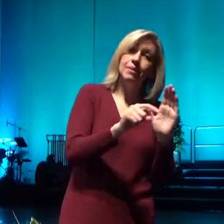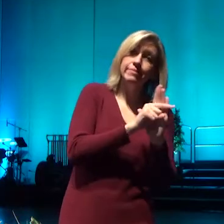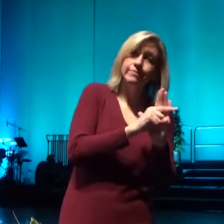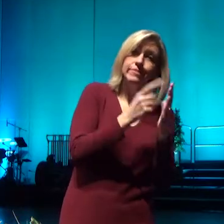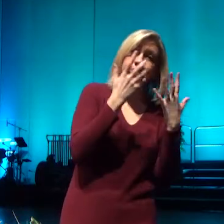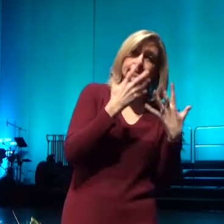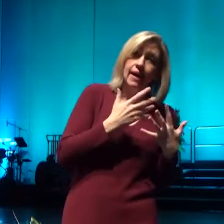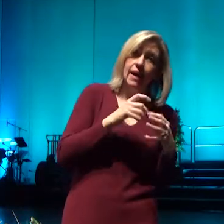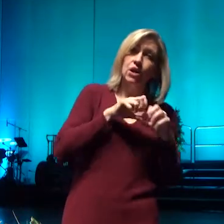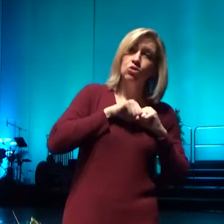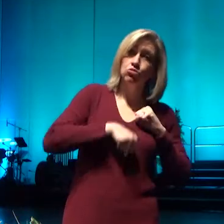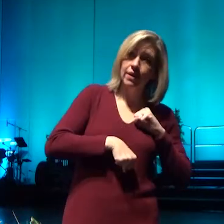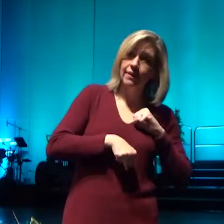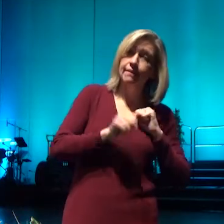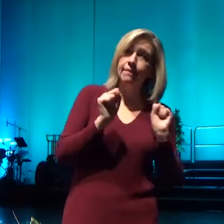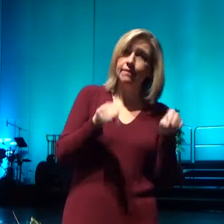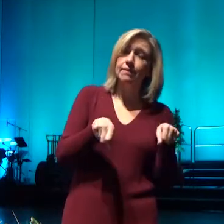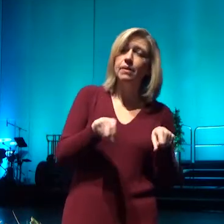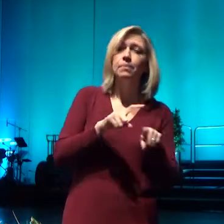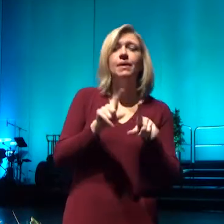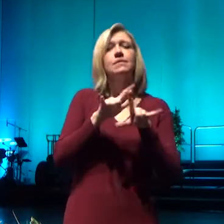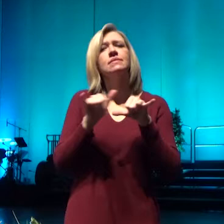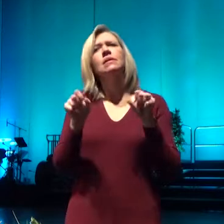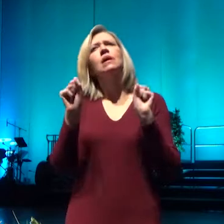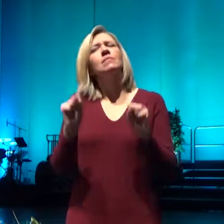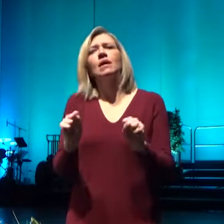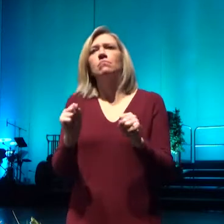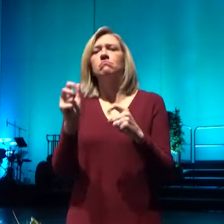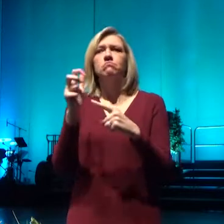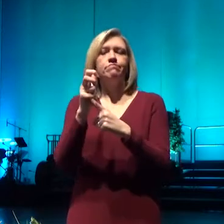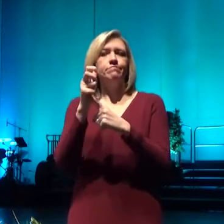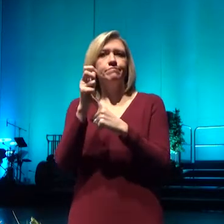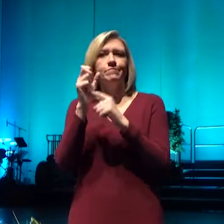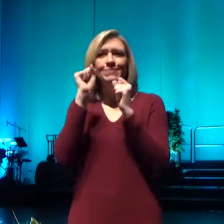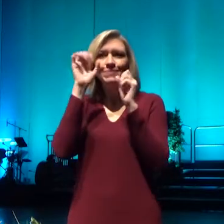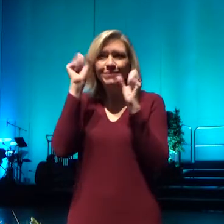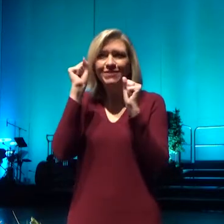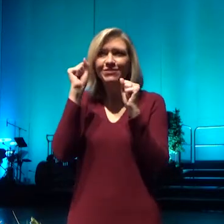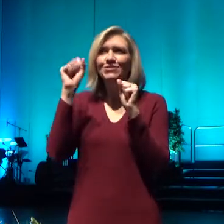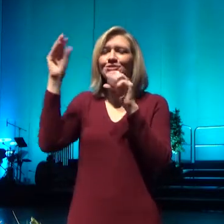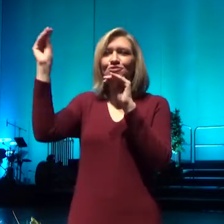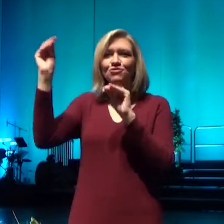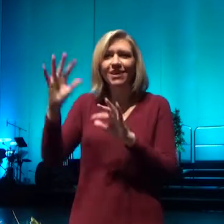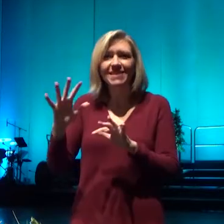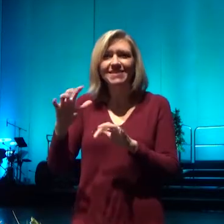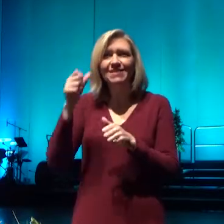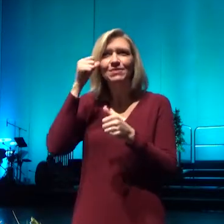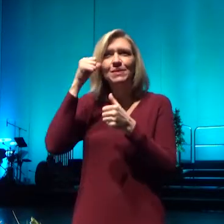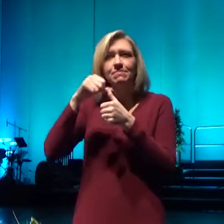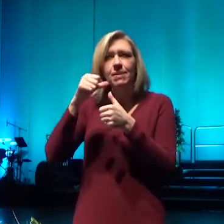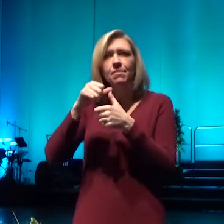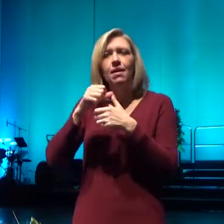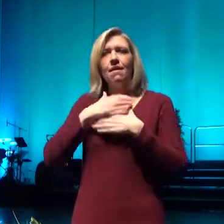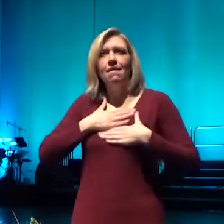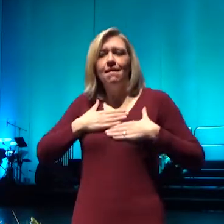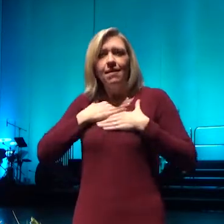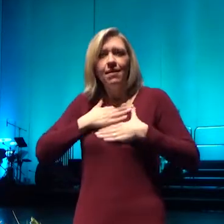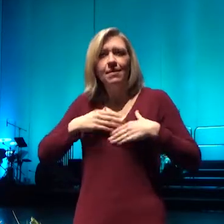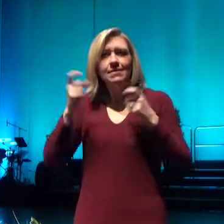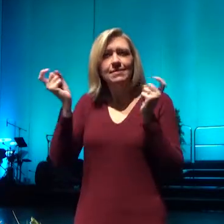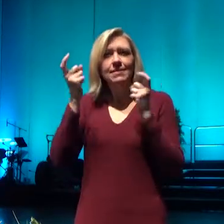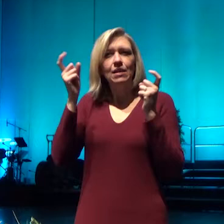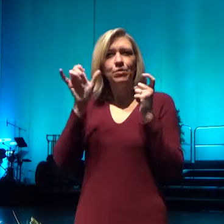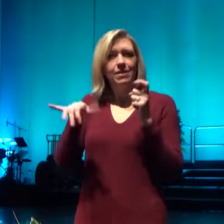yes, there can be grief, but there can also be a great amount of wonder and grace in remembering and celebrating